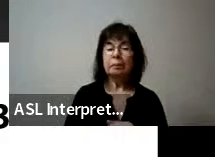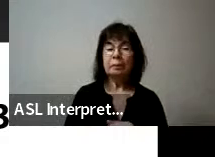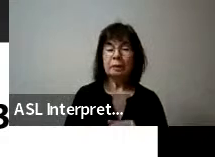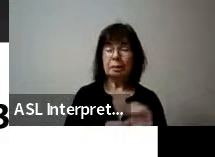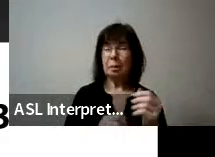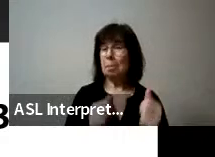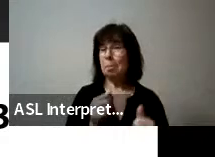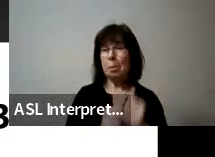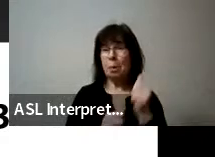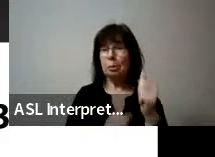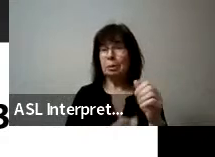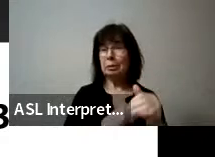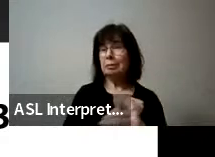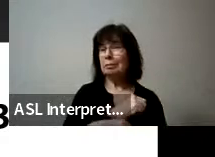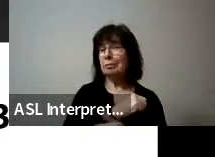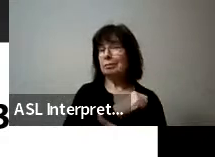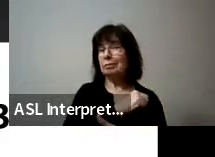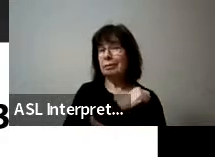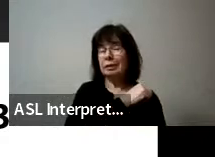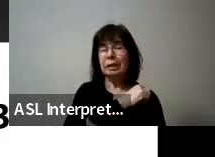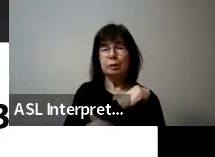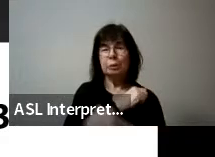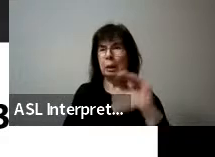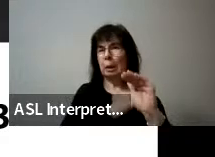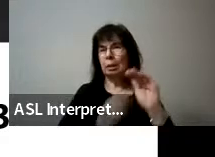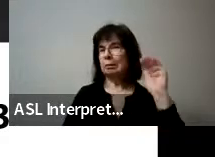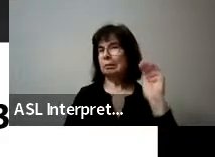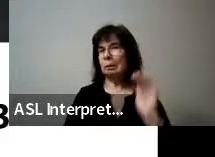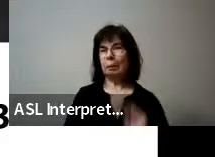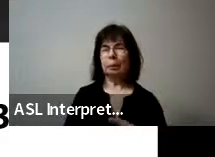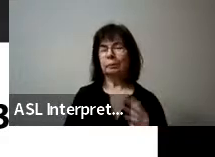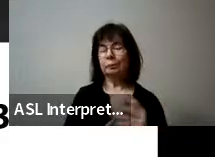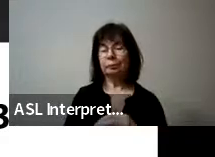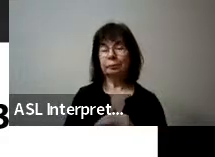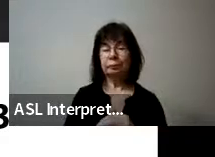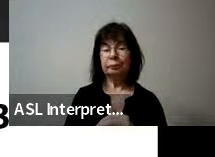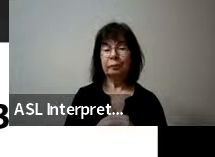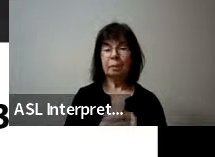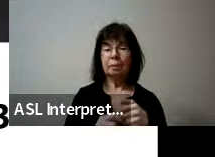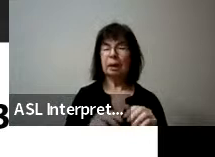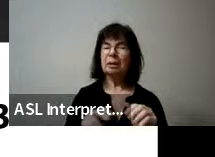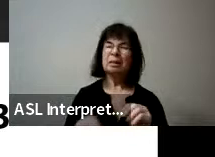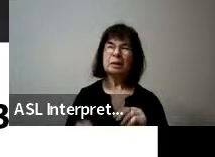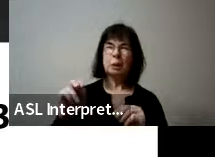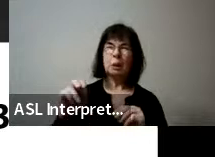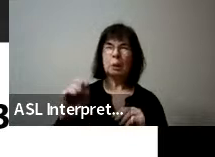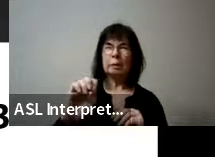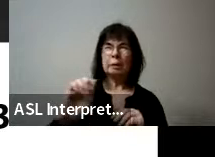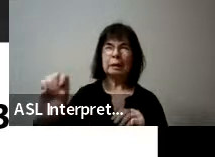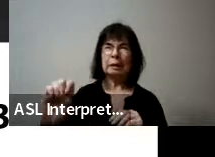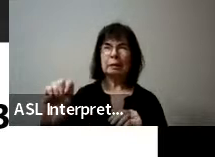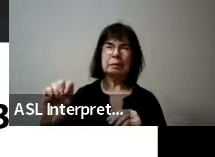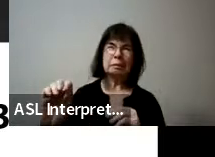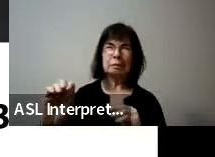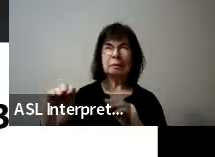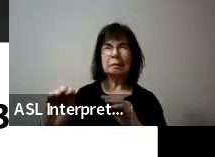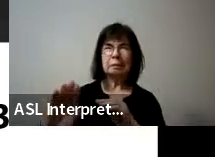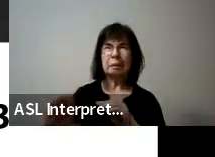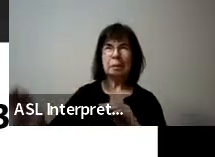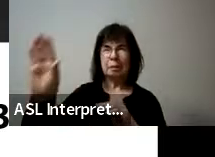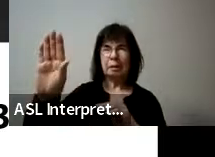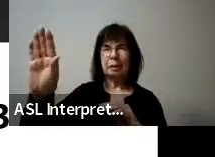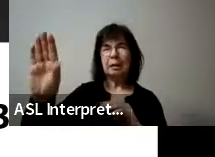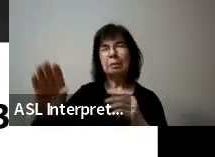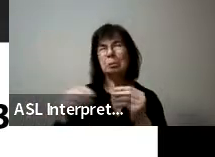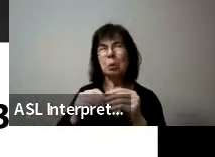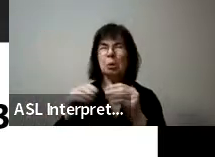is in low levels, although the Mid-Atlantic Northeast still a little more active.